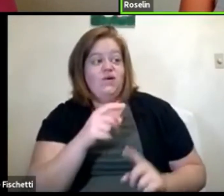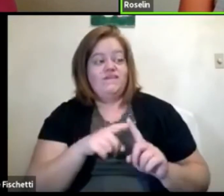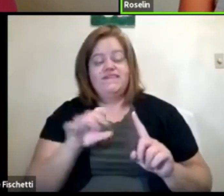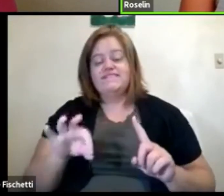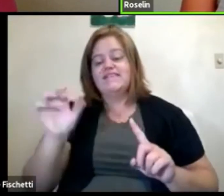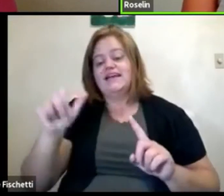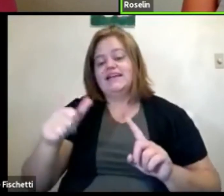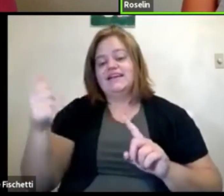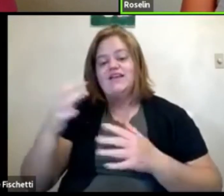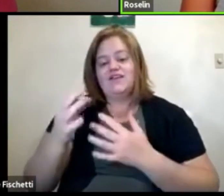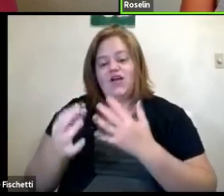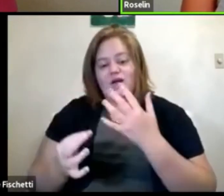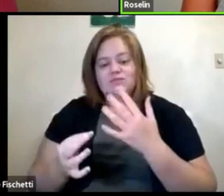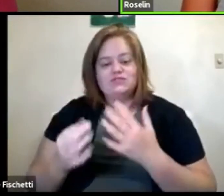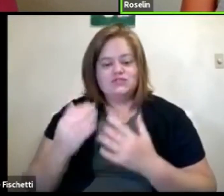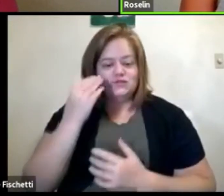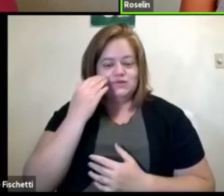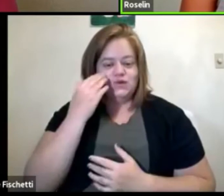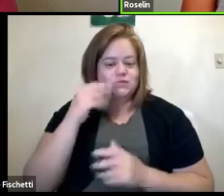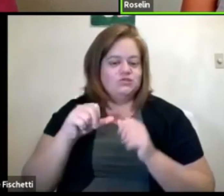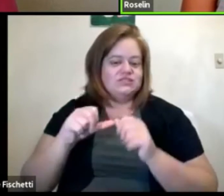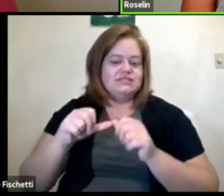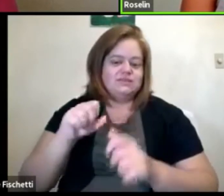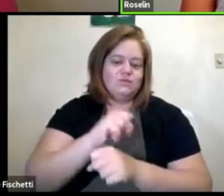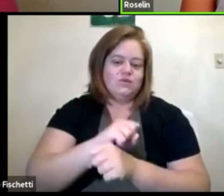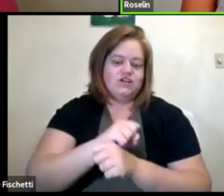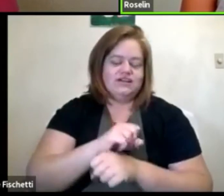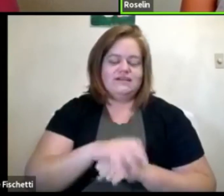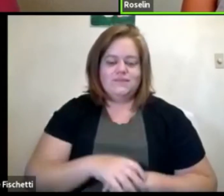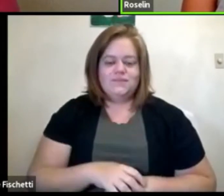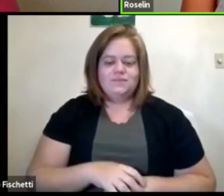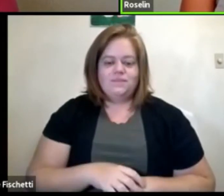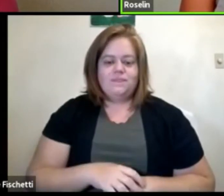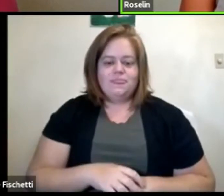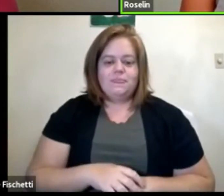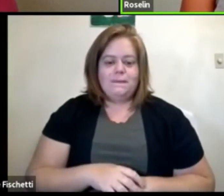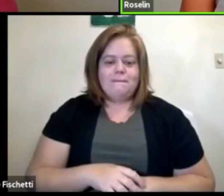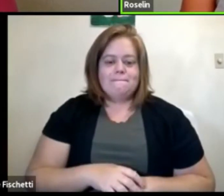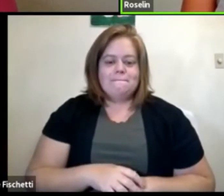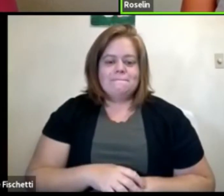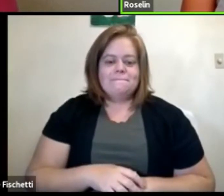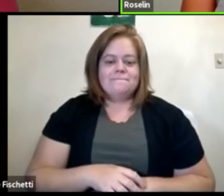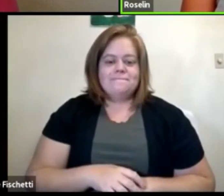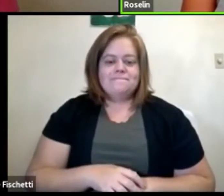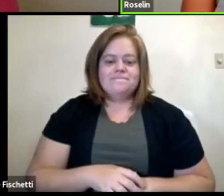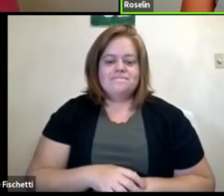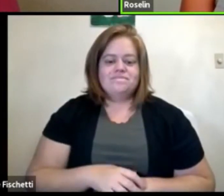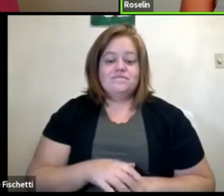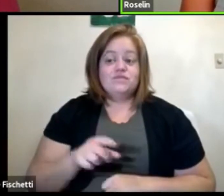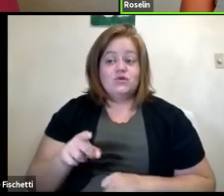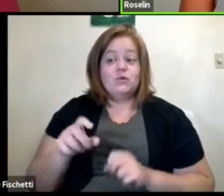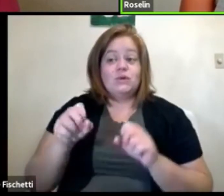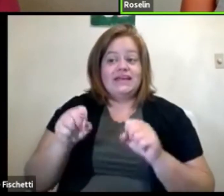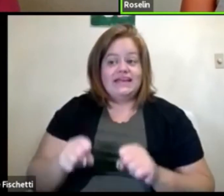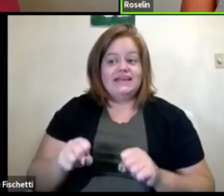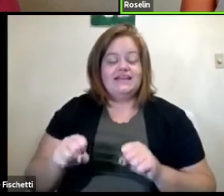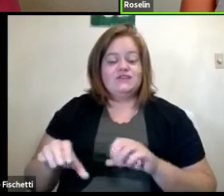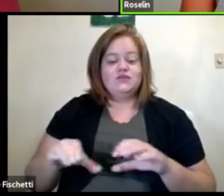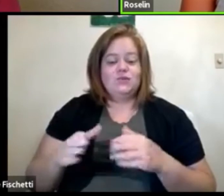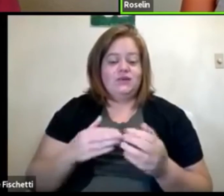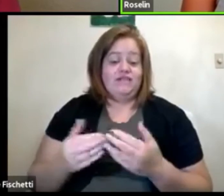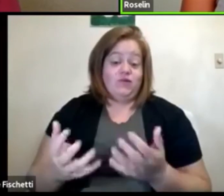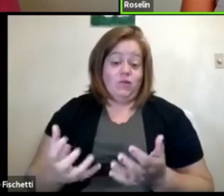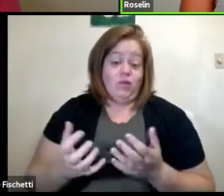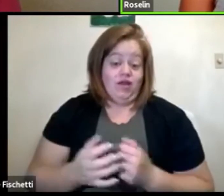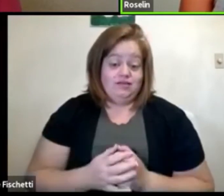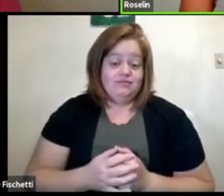the window, and keep working hard. And it's one thing that I want to say is that you can do whatever you want. And if